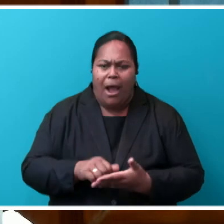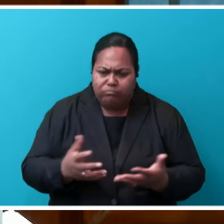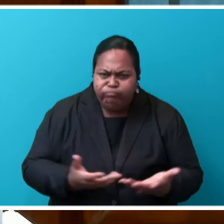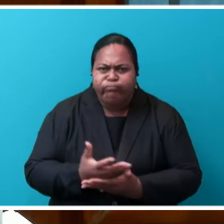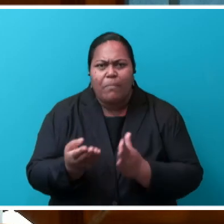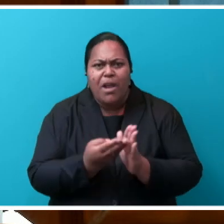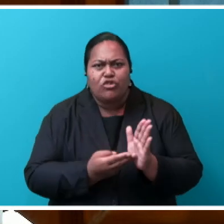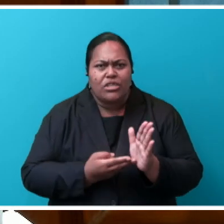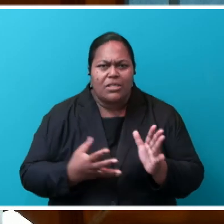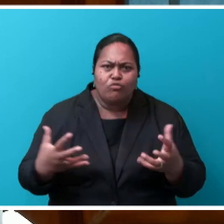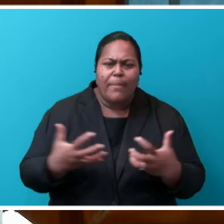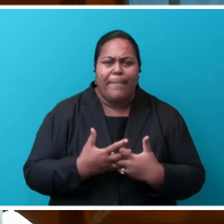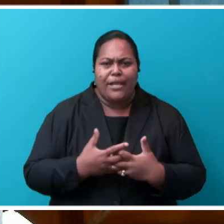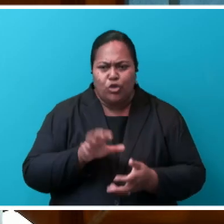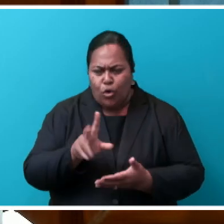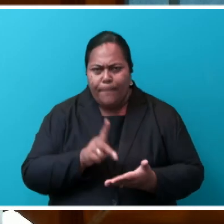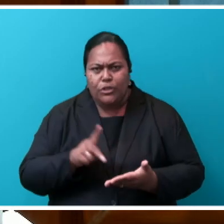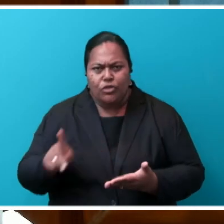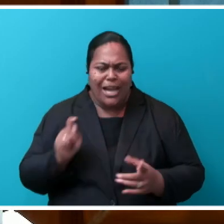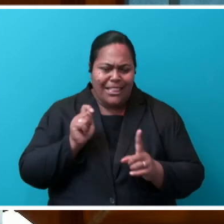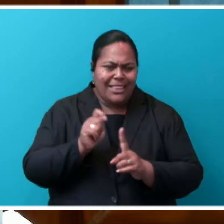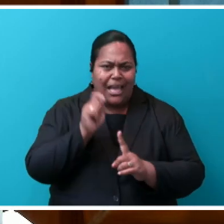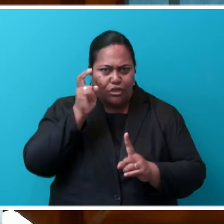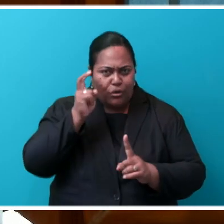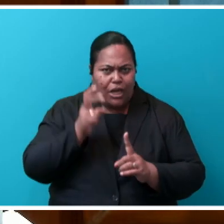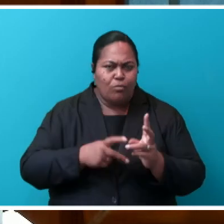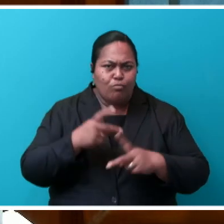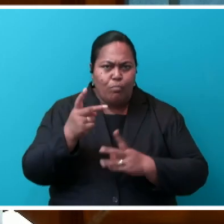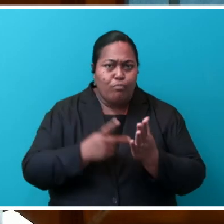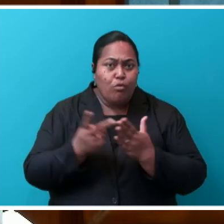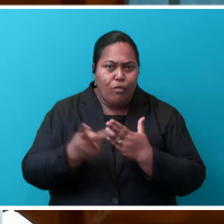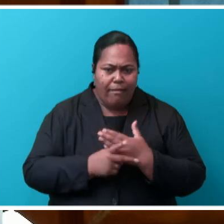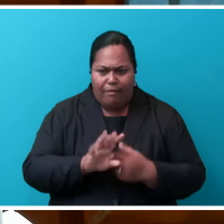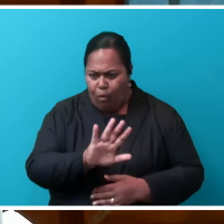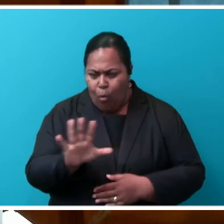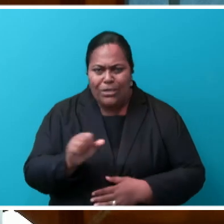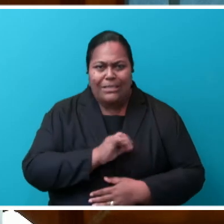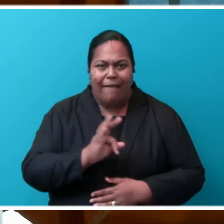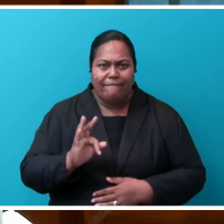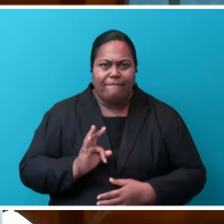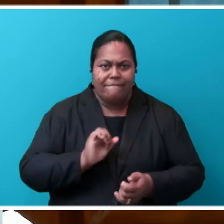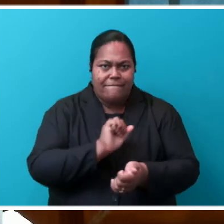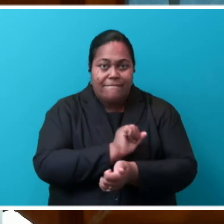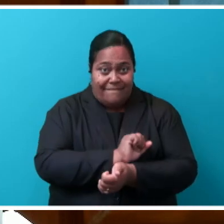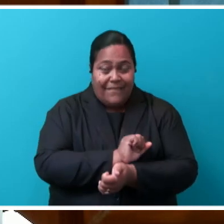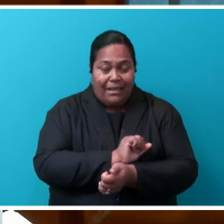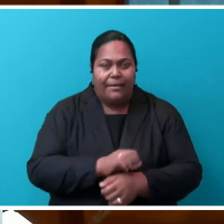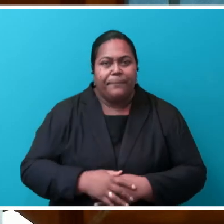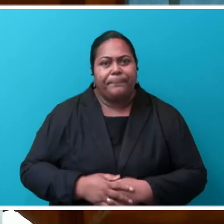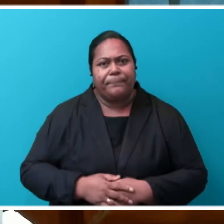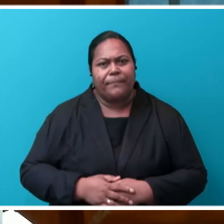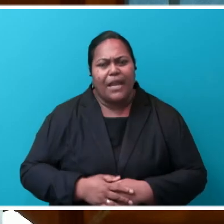providing targeted training program for Fiji Correction Service officers. Additionally, the establishment of a